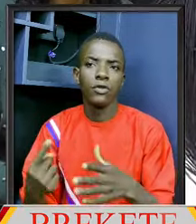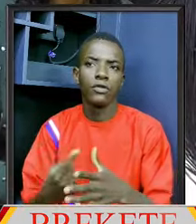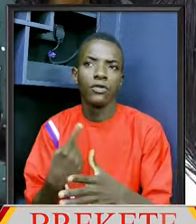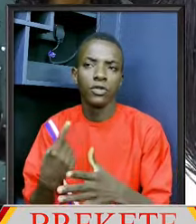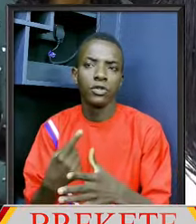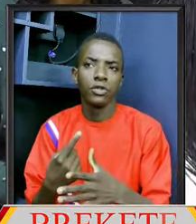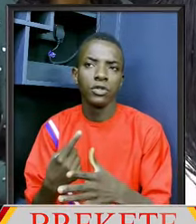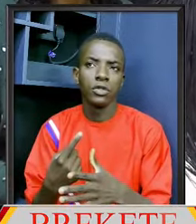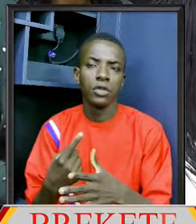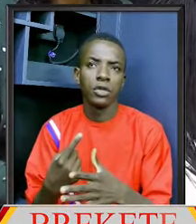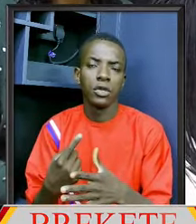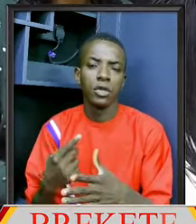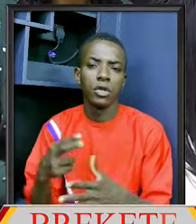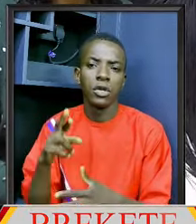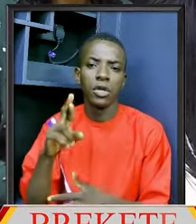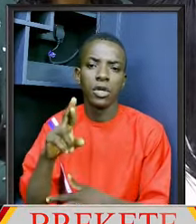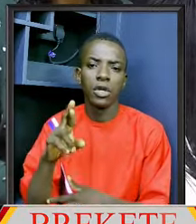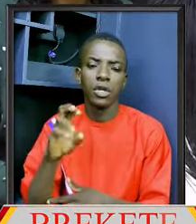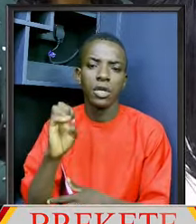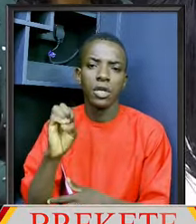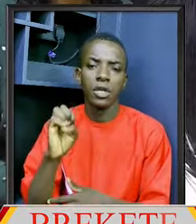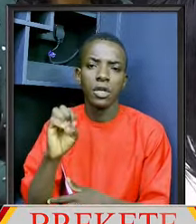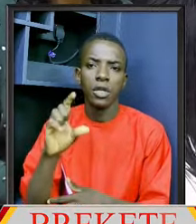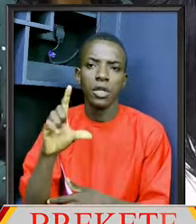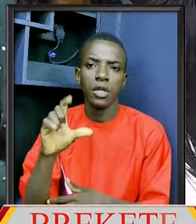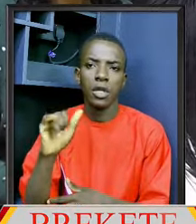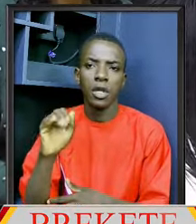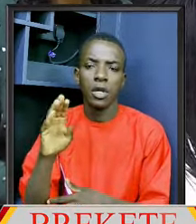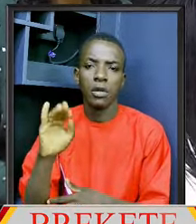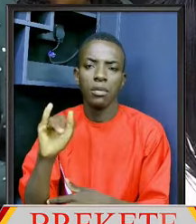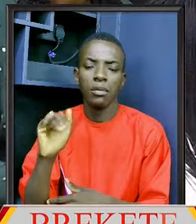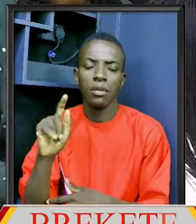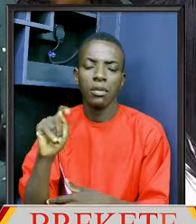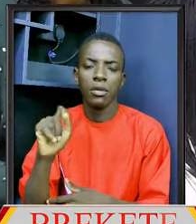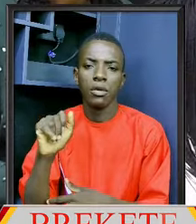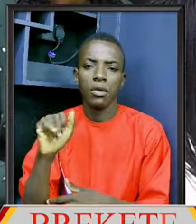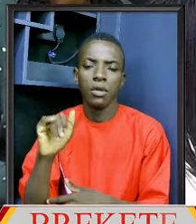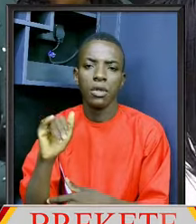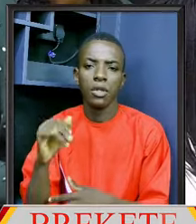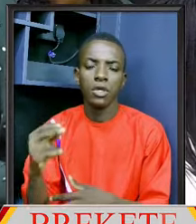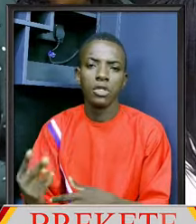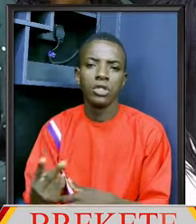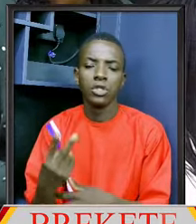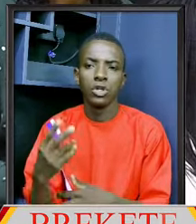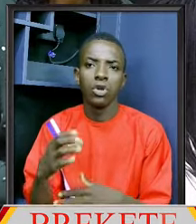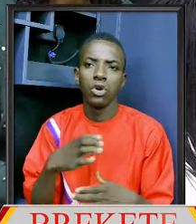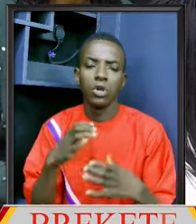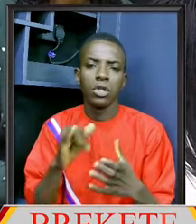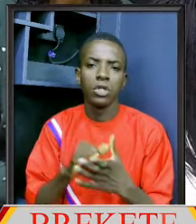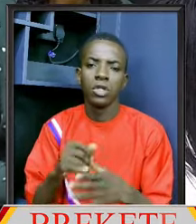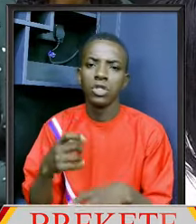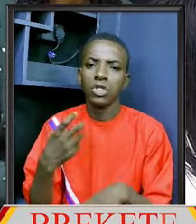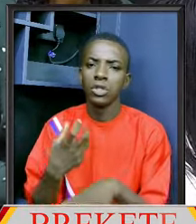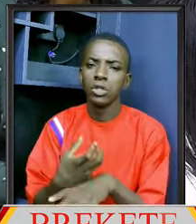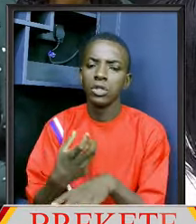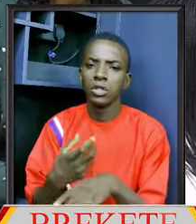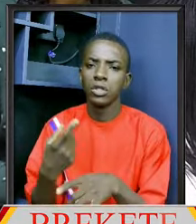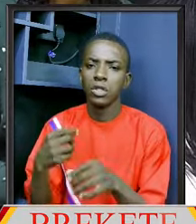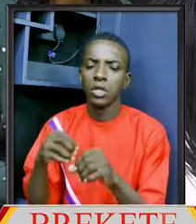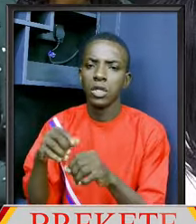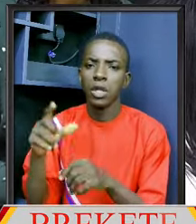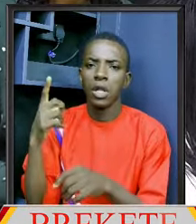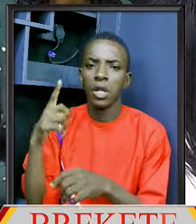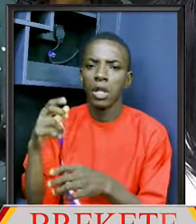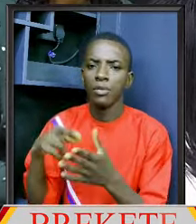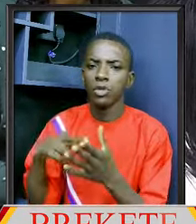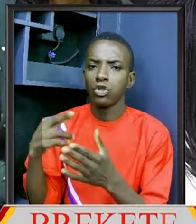character na waiting reliability. Yeah. The second character where they very critical for lab